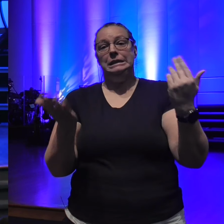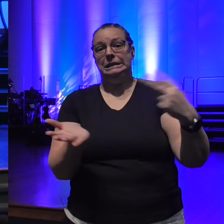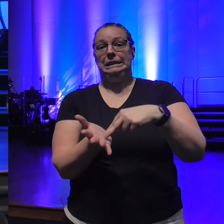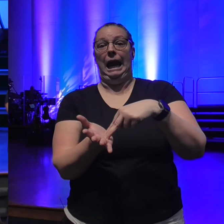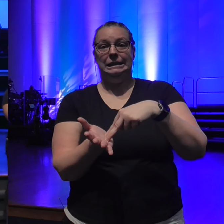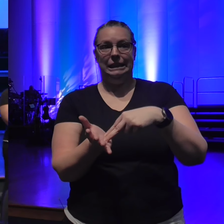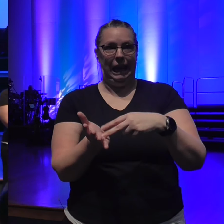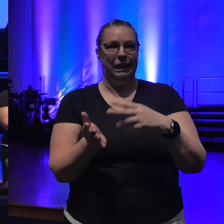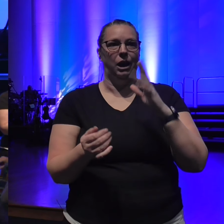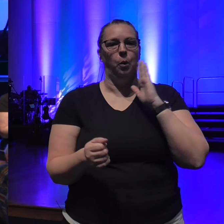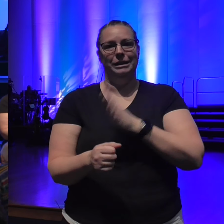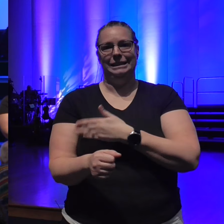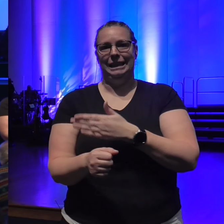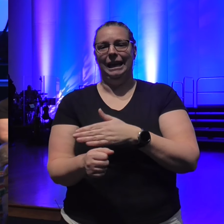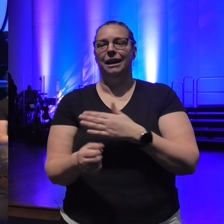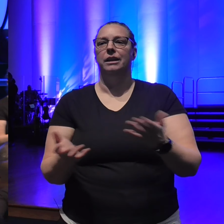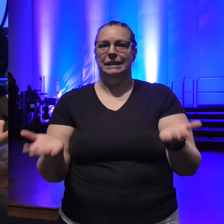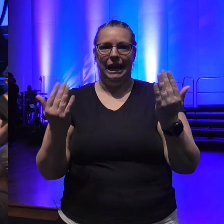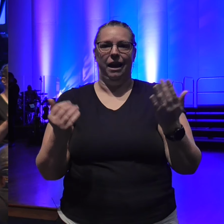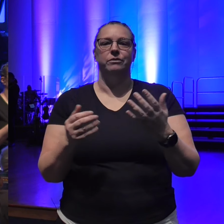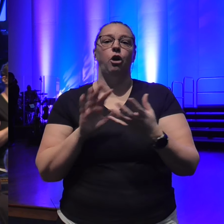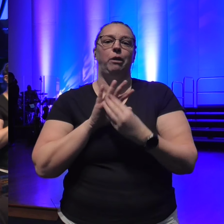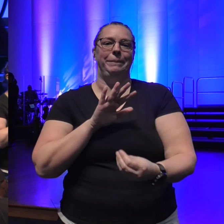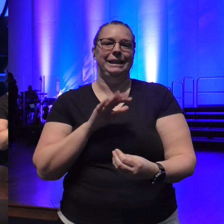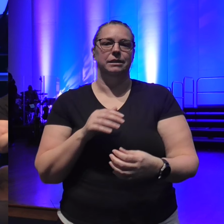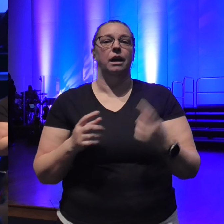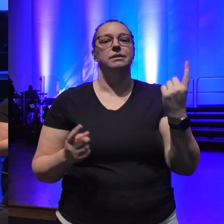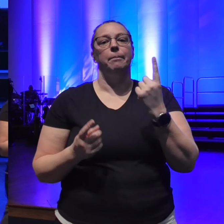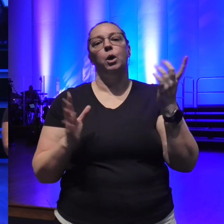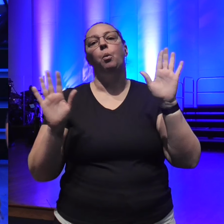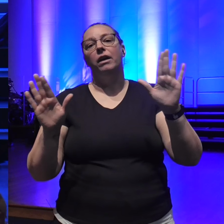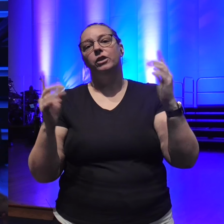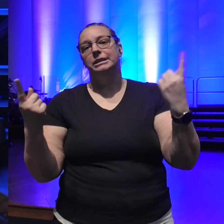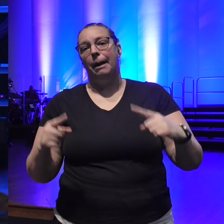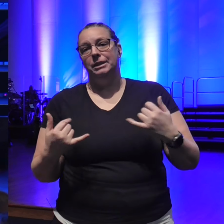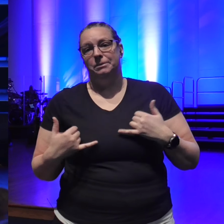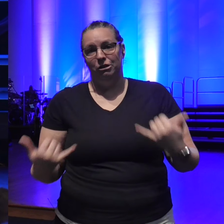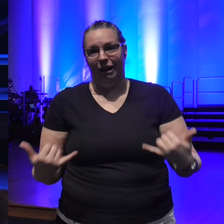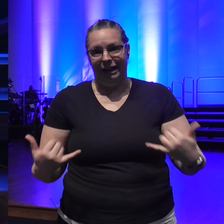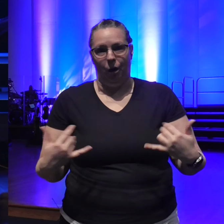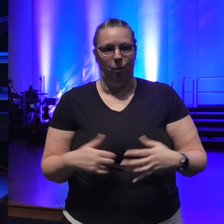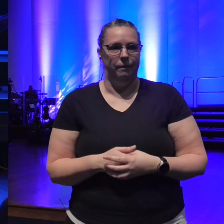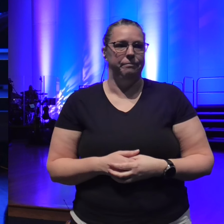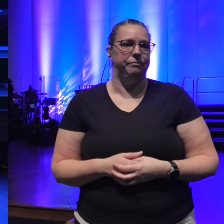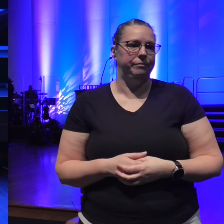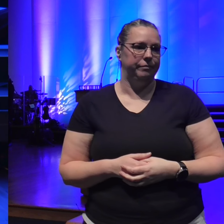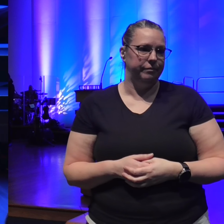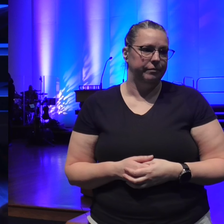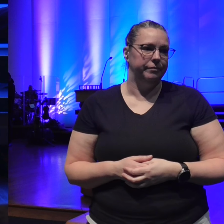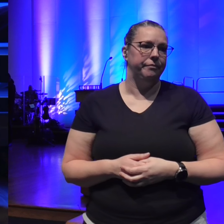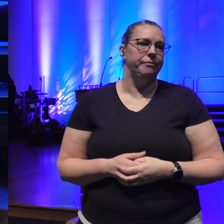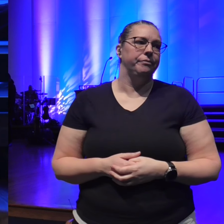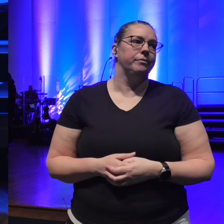then we'll sing a peace song and get out of here. Repeat after me. Something wonderful is happening to me right now.